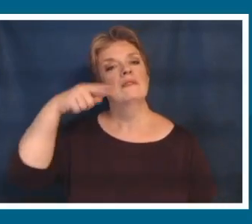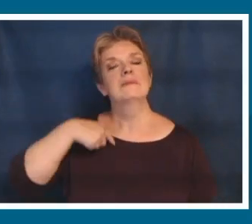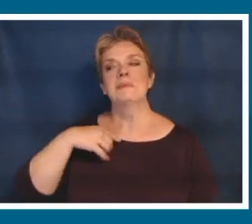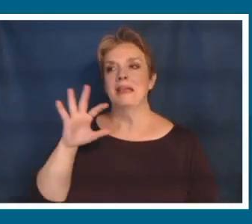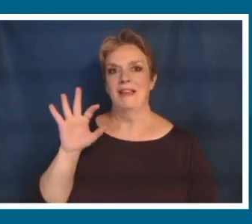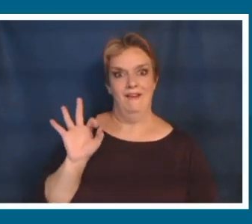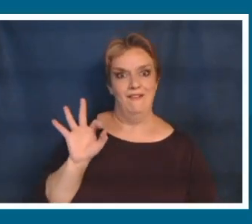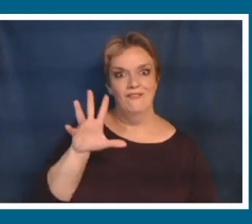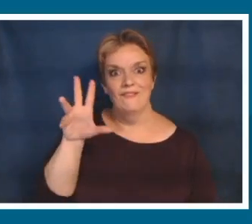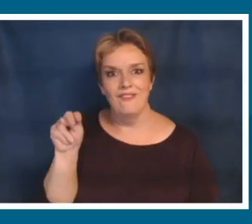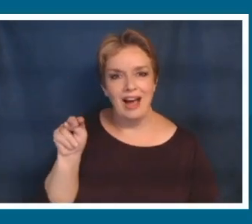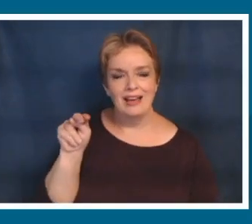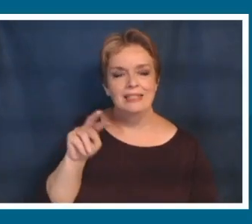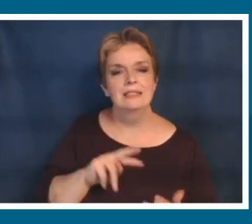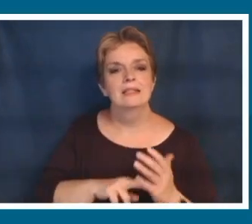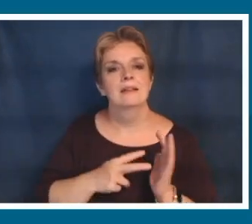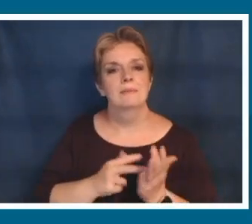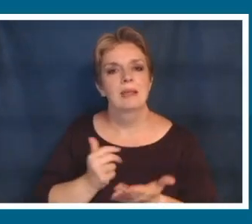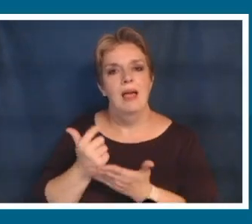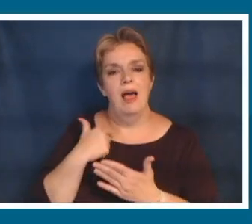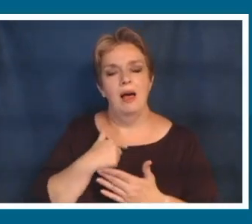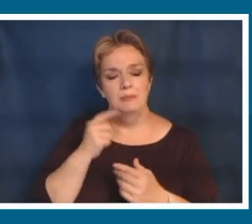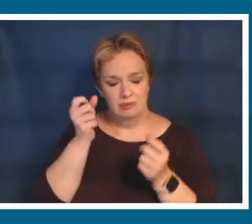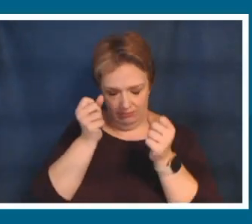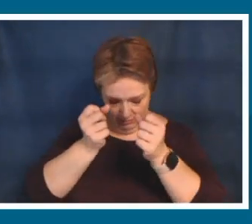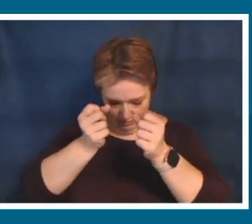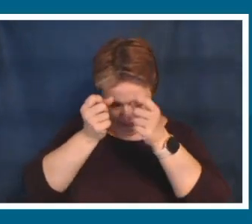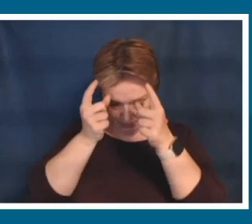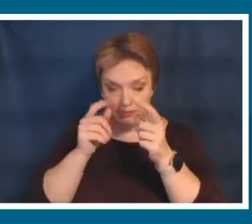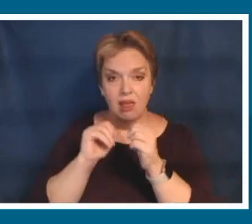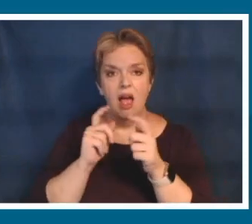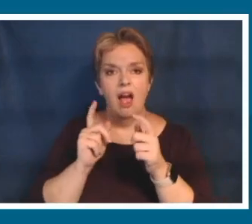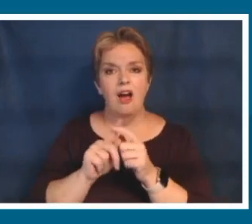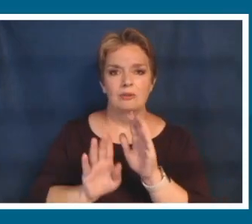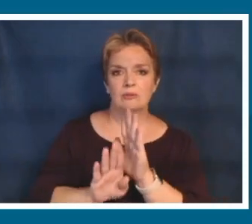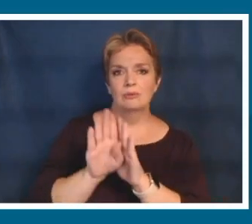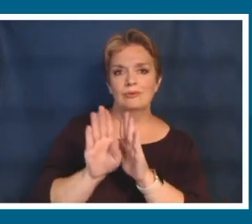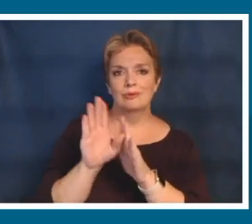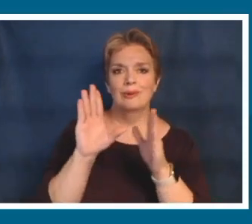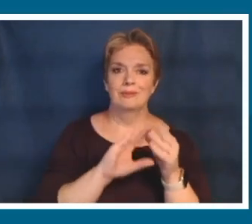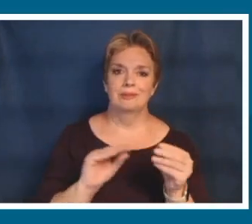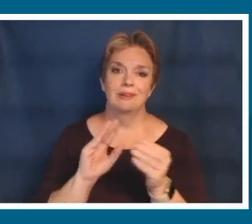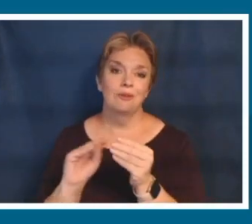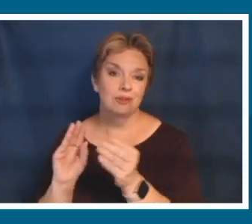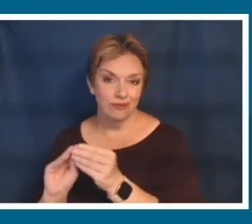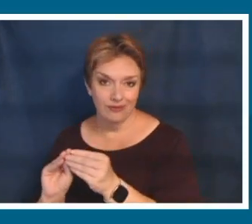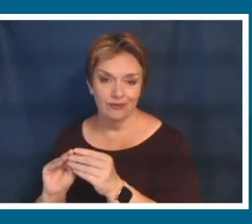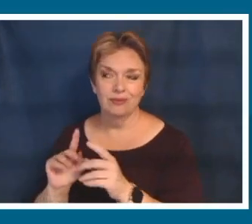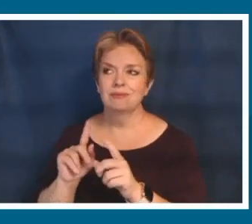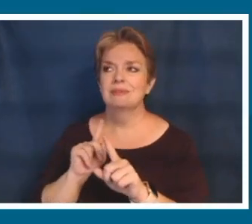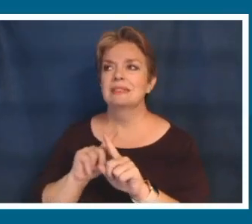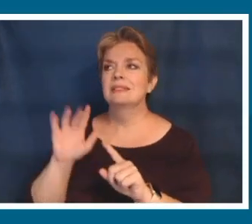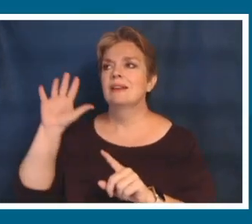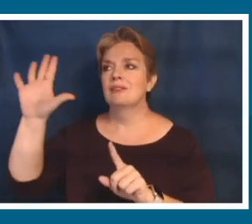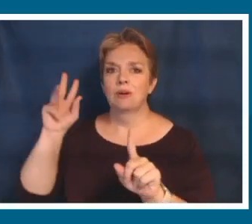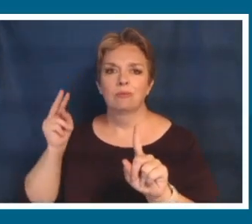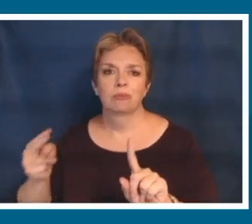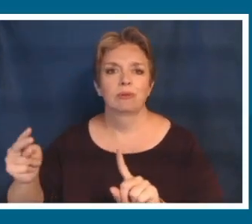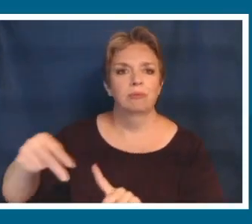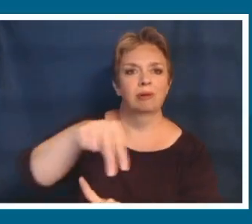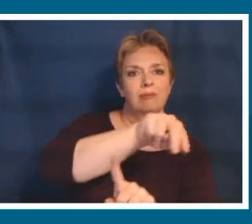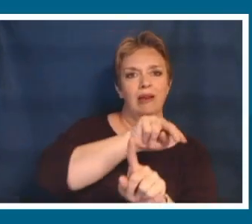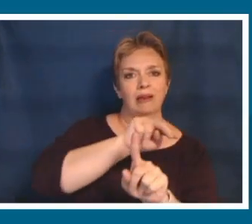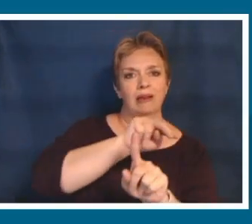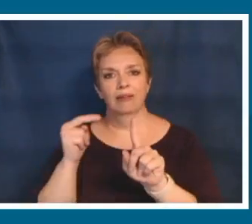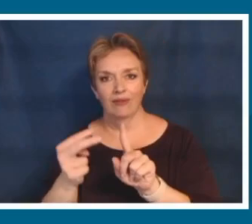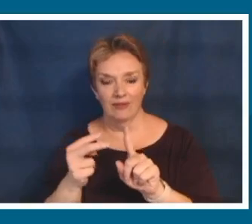this understanding of like how we create narratives, the different perspectives that are out there, the visual understanding and